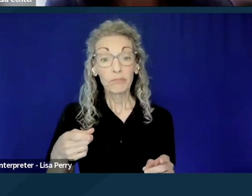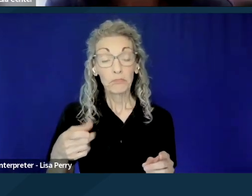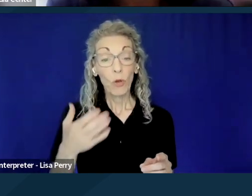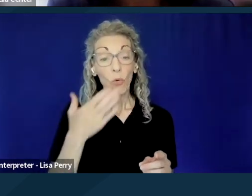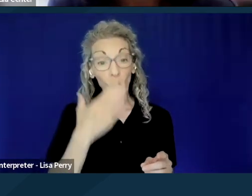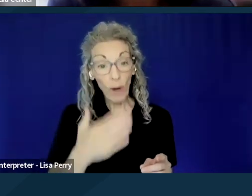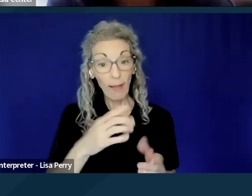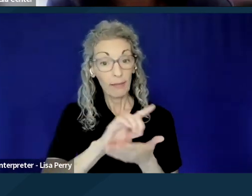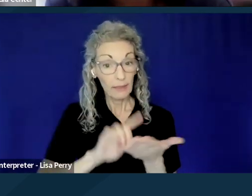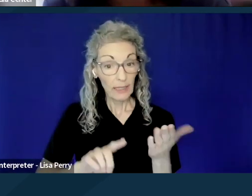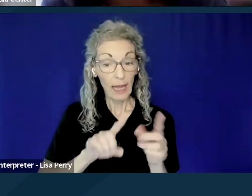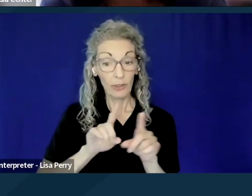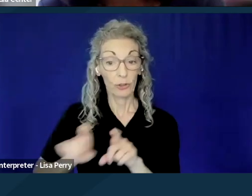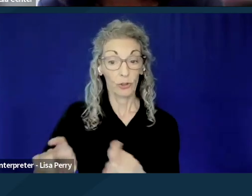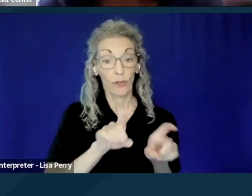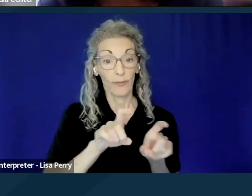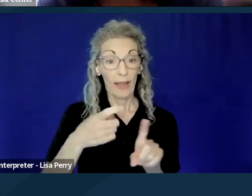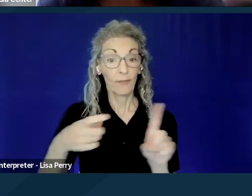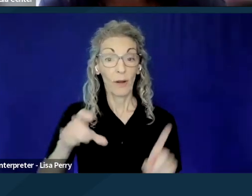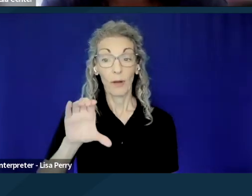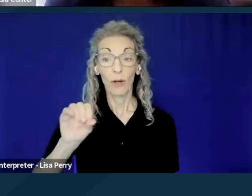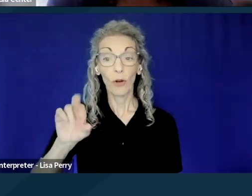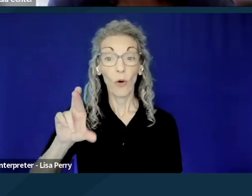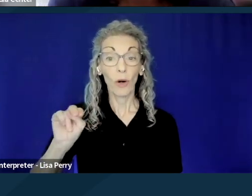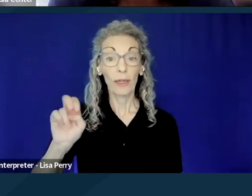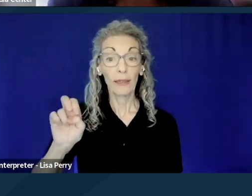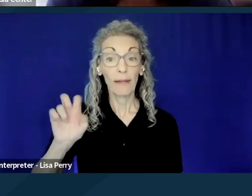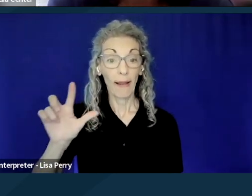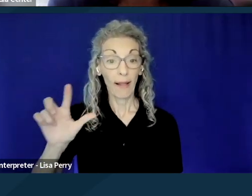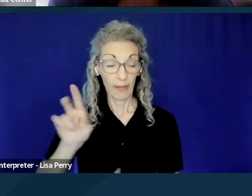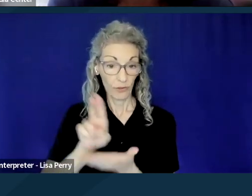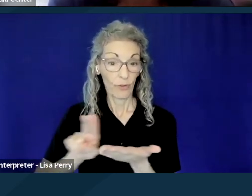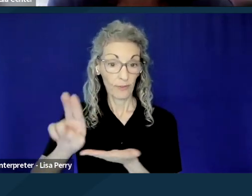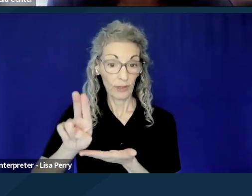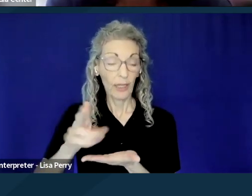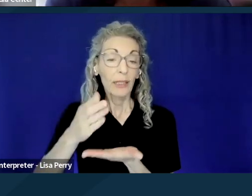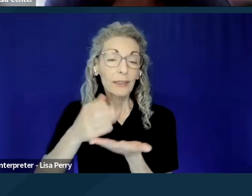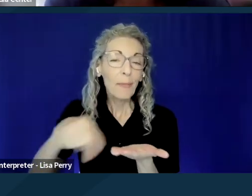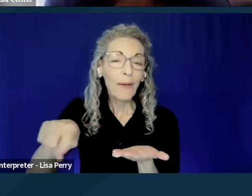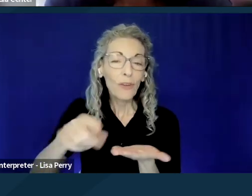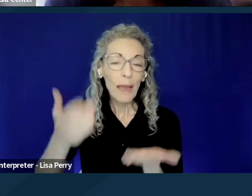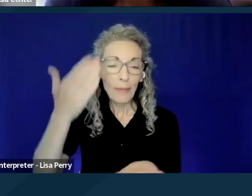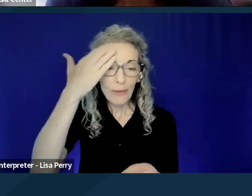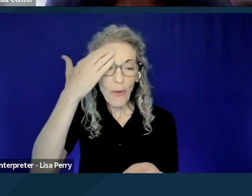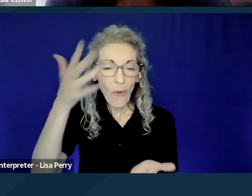well-designed survey by Cornell University, and some of you may know Cornell has